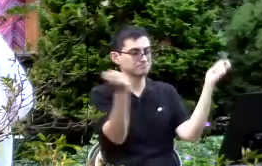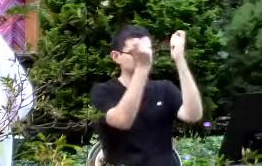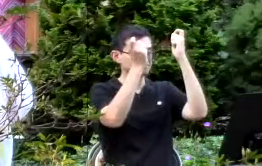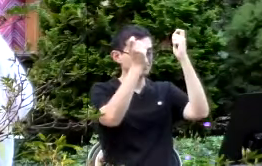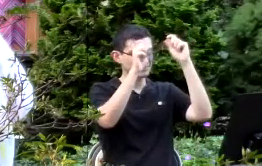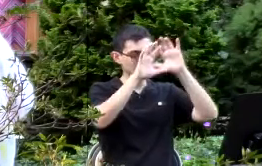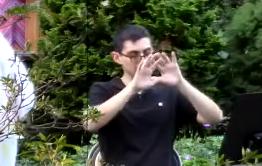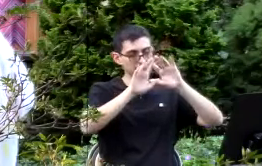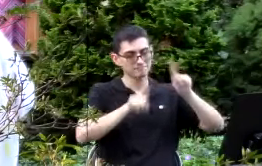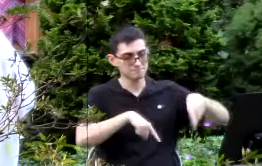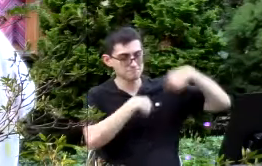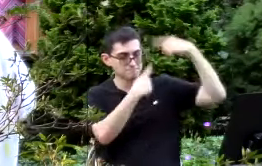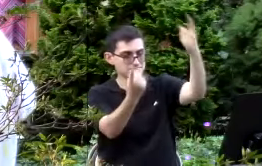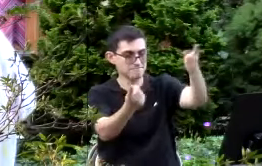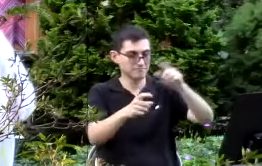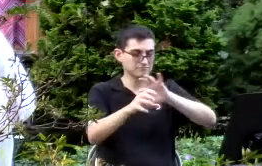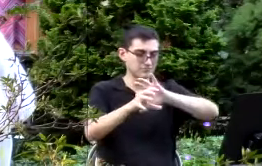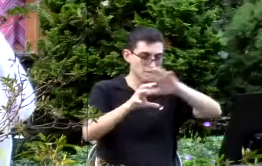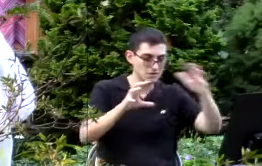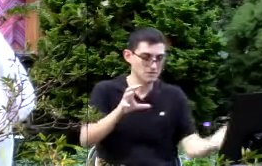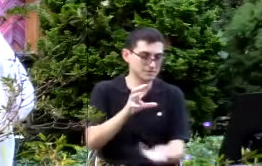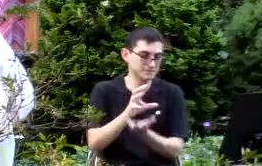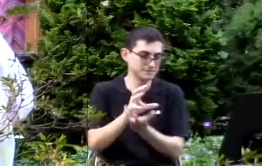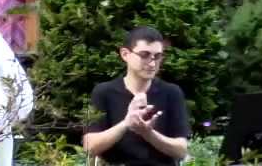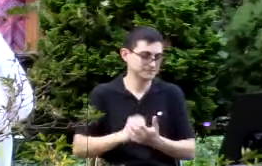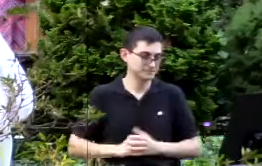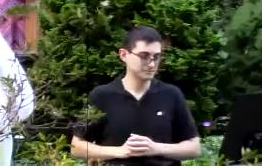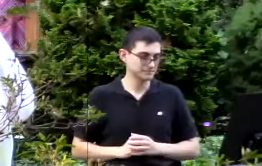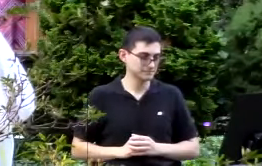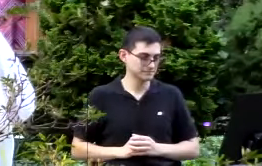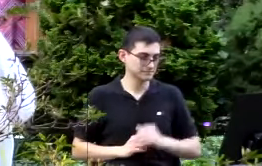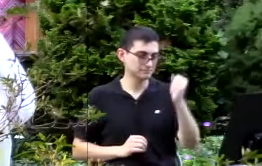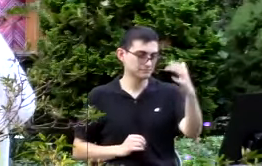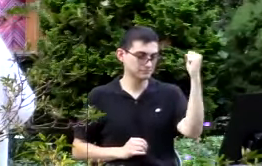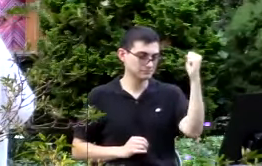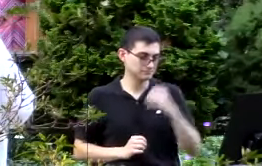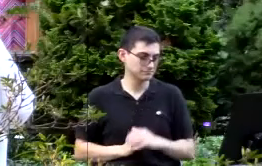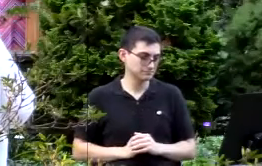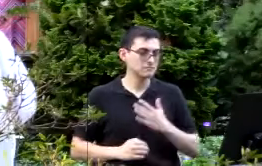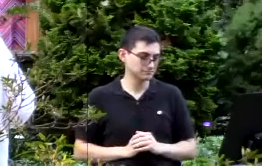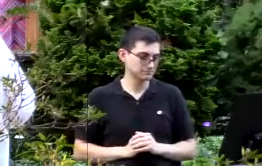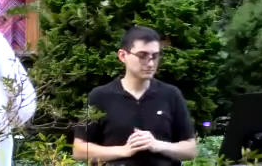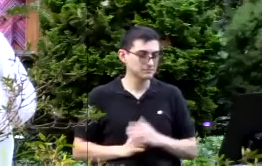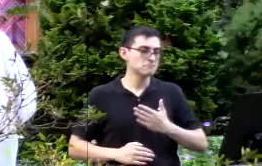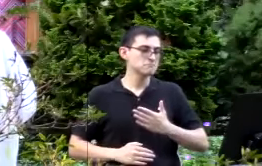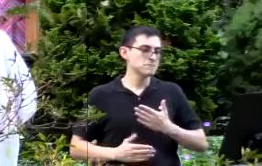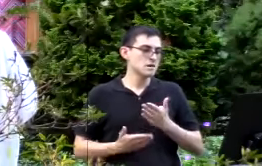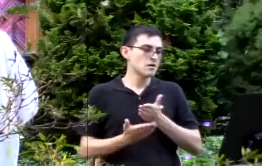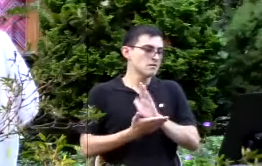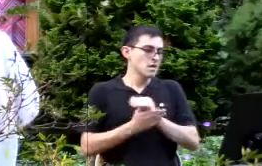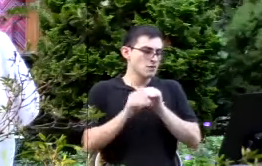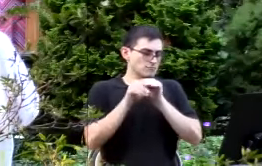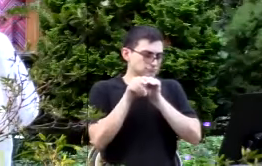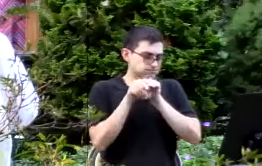v'shirata tush b'chata v'nechemata da'amiran be'alma v'imru, Amen. Yehe shlam araba min